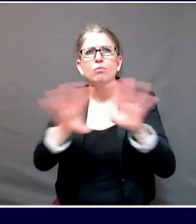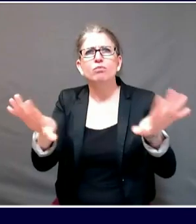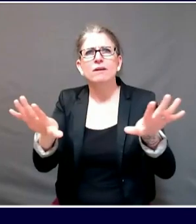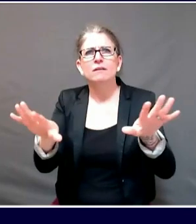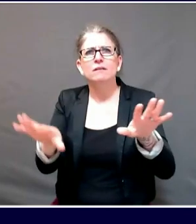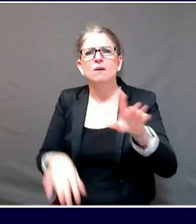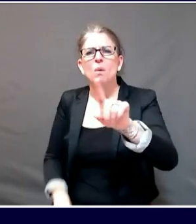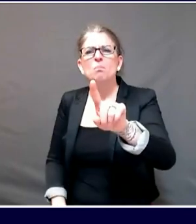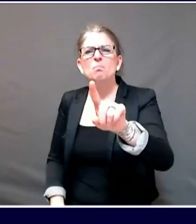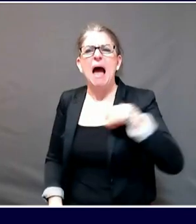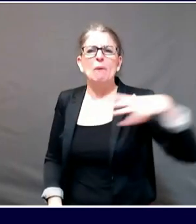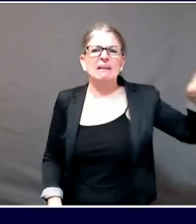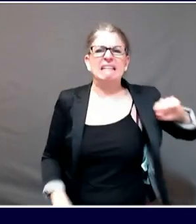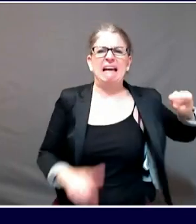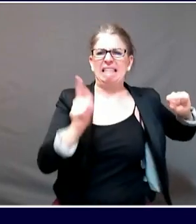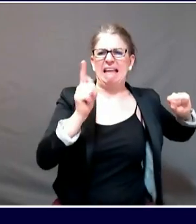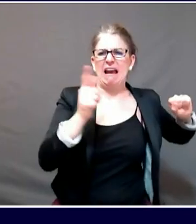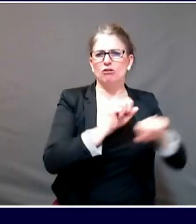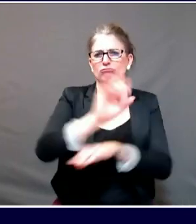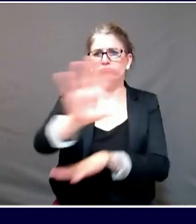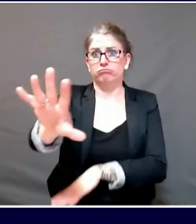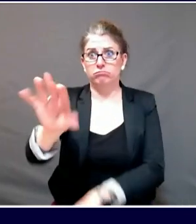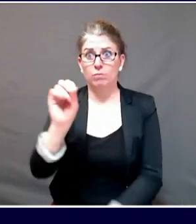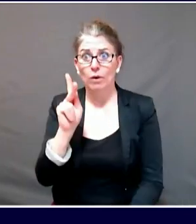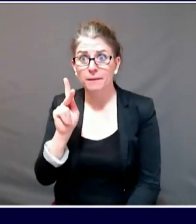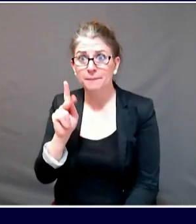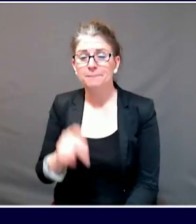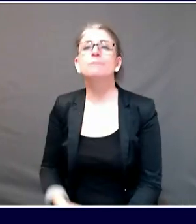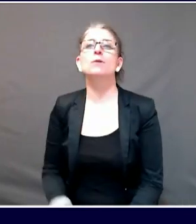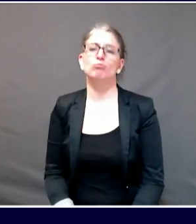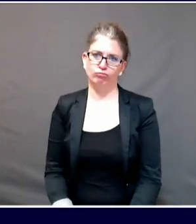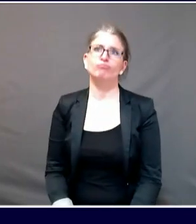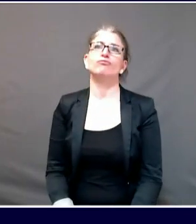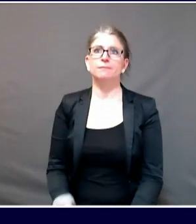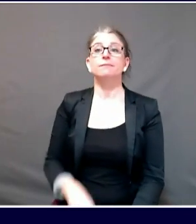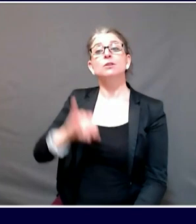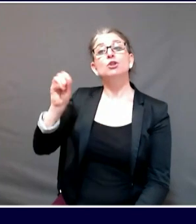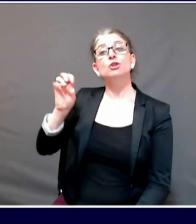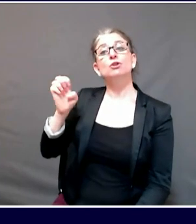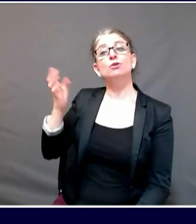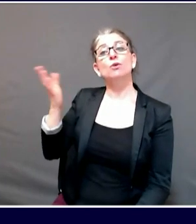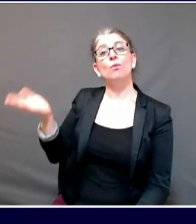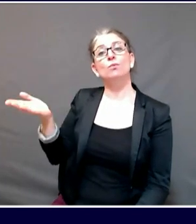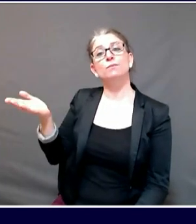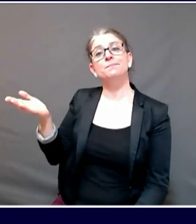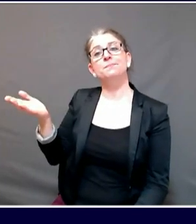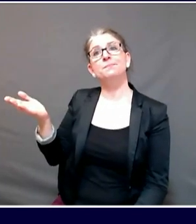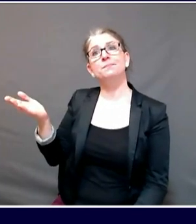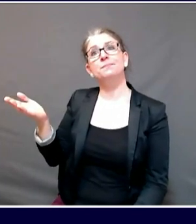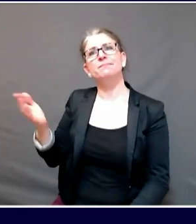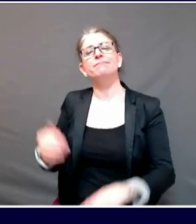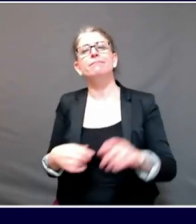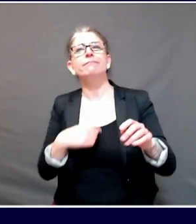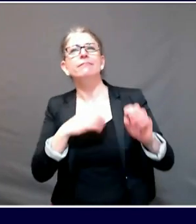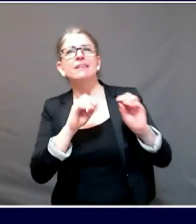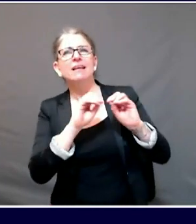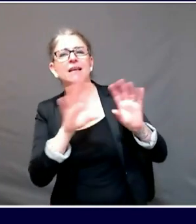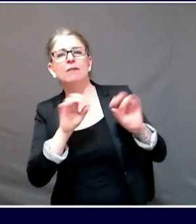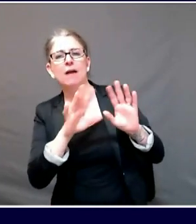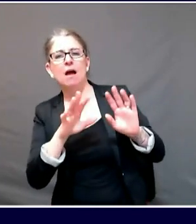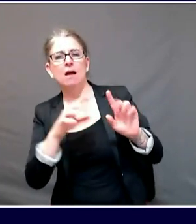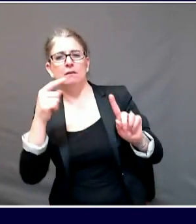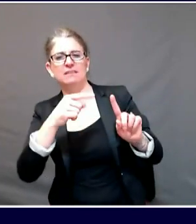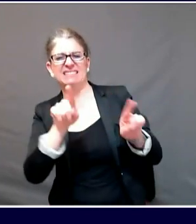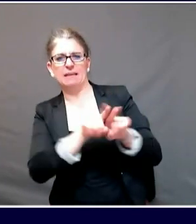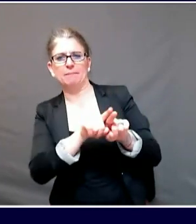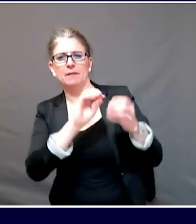Yes, hi, thanks. Just a clarifying question first. So do we know for a fact that there was